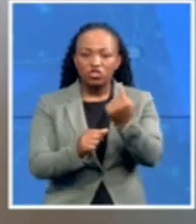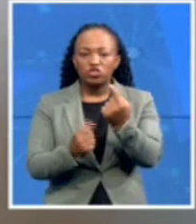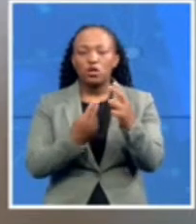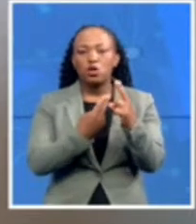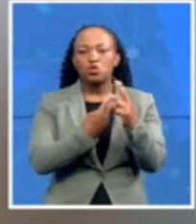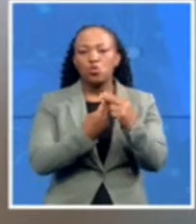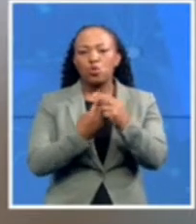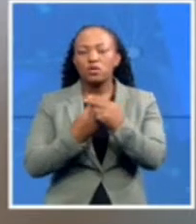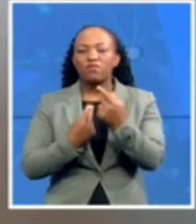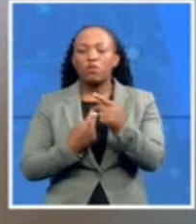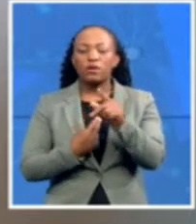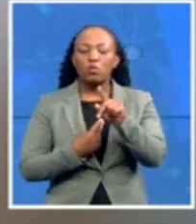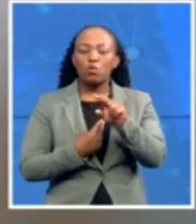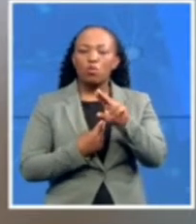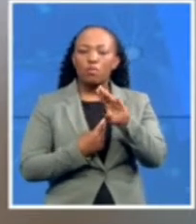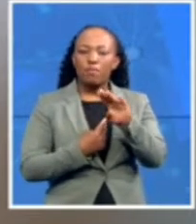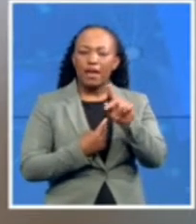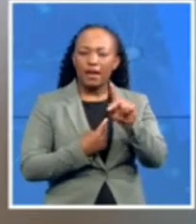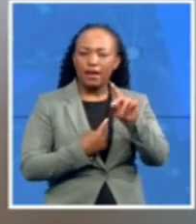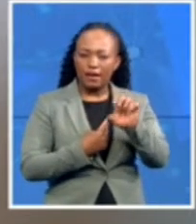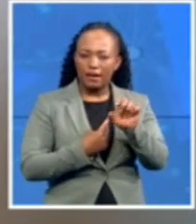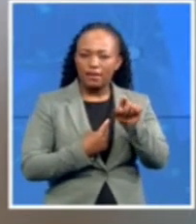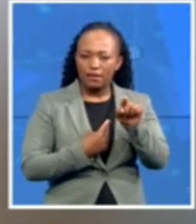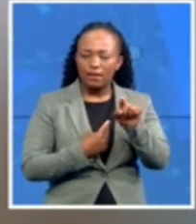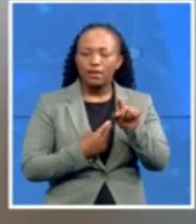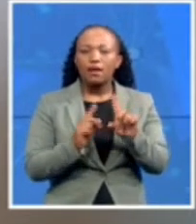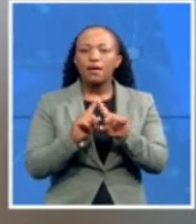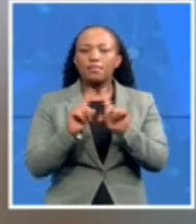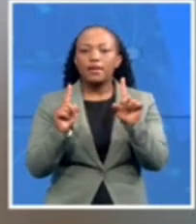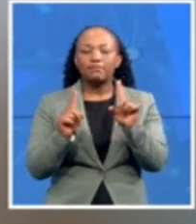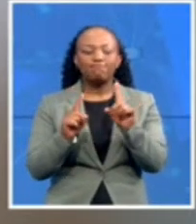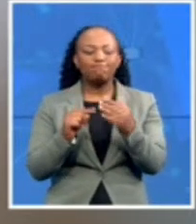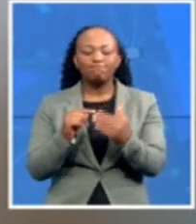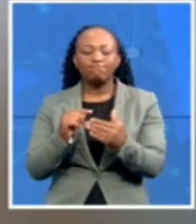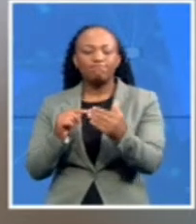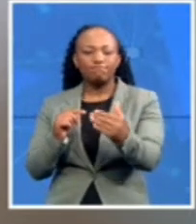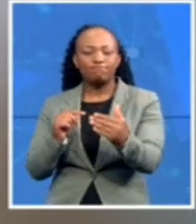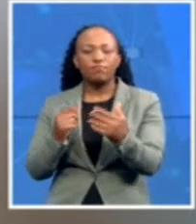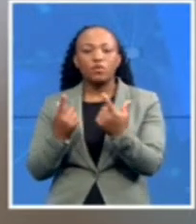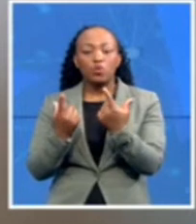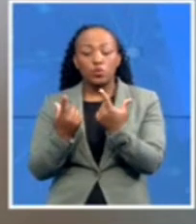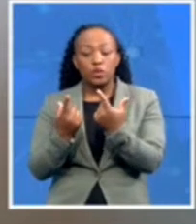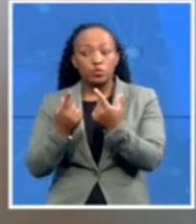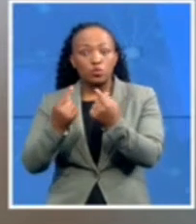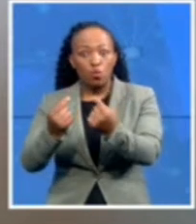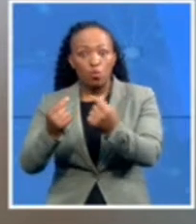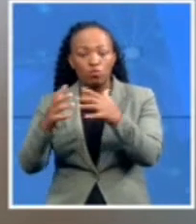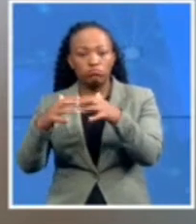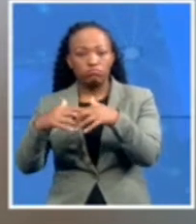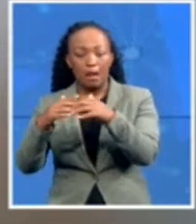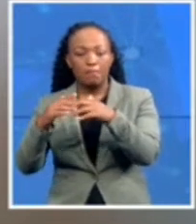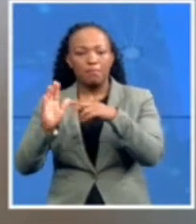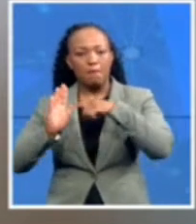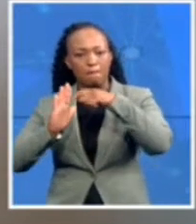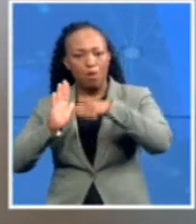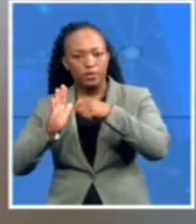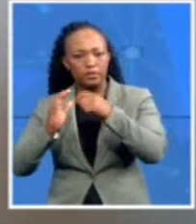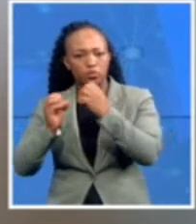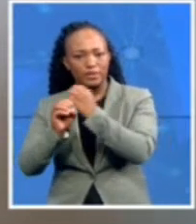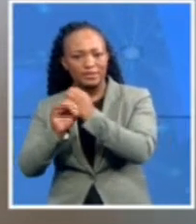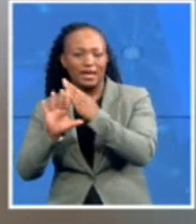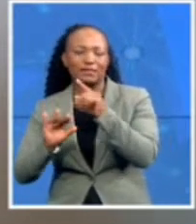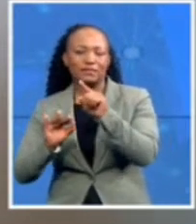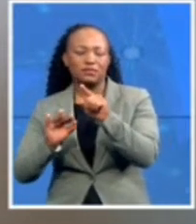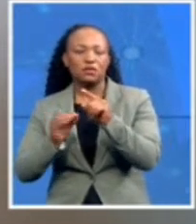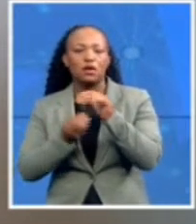But clearly, during the execution of these projects, our coal-fired generation fleet will have to step up